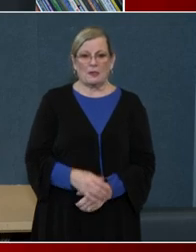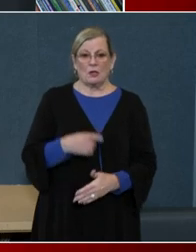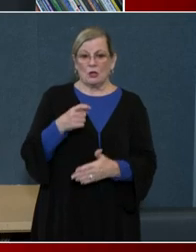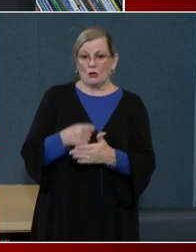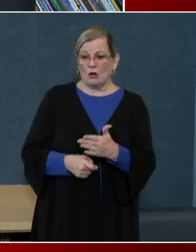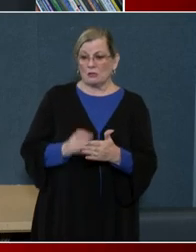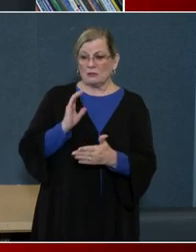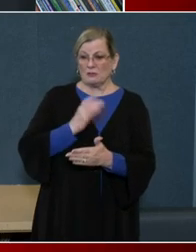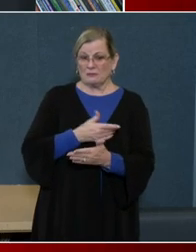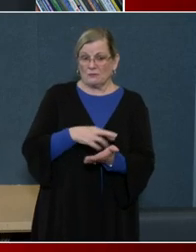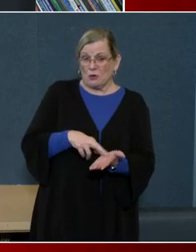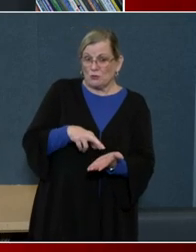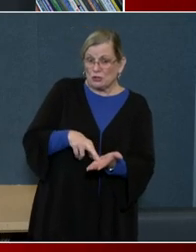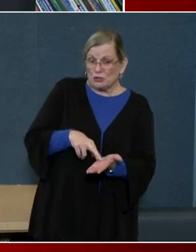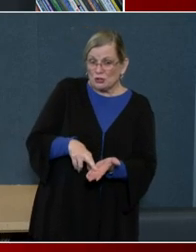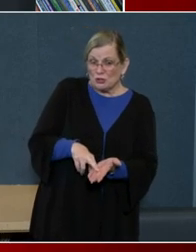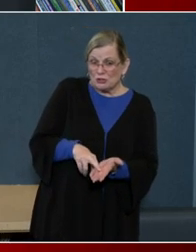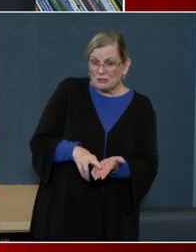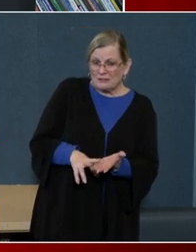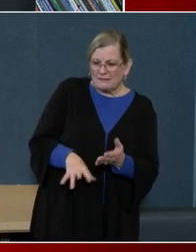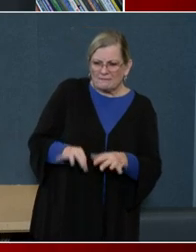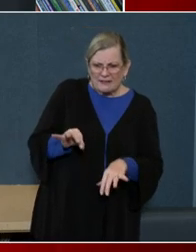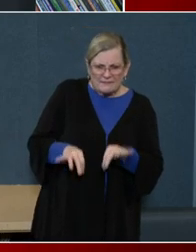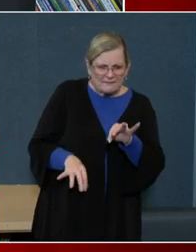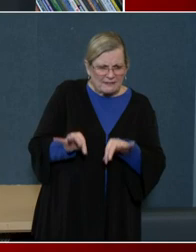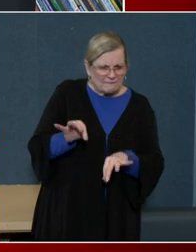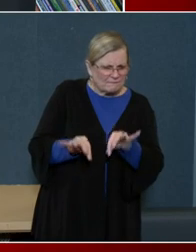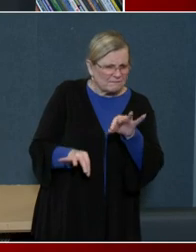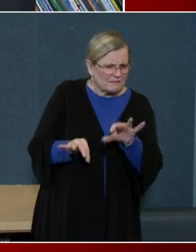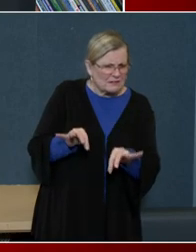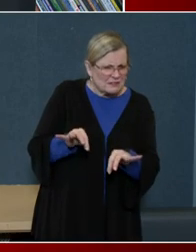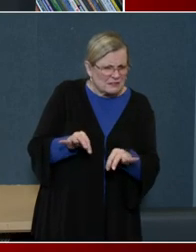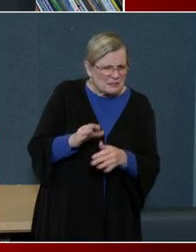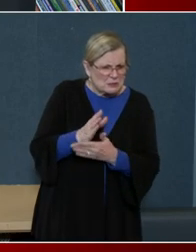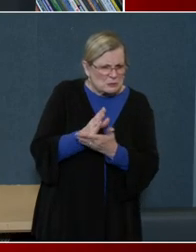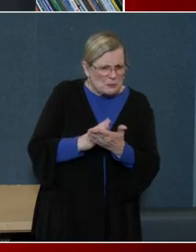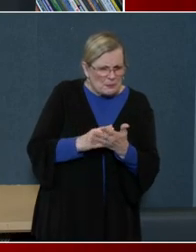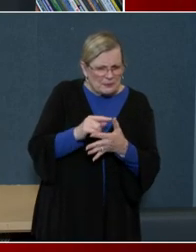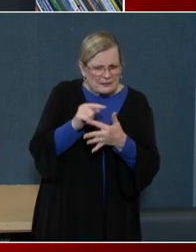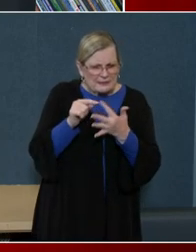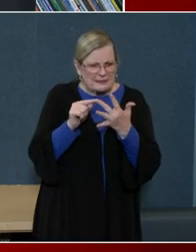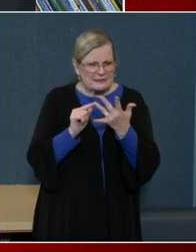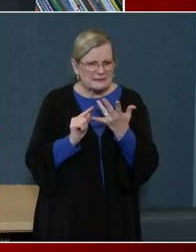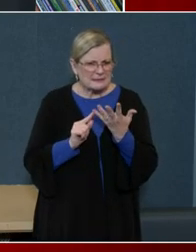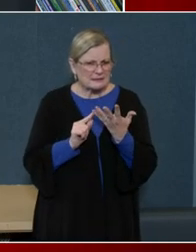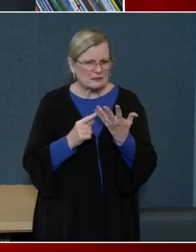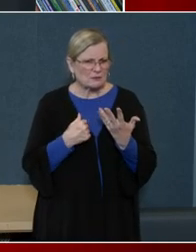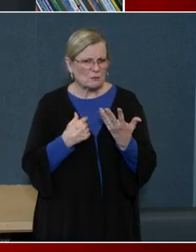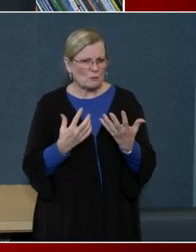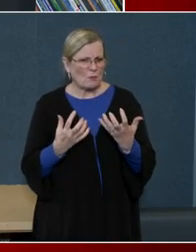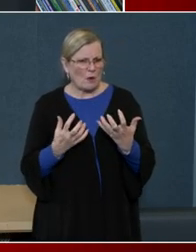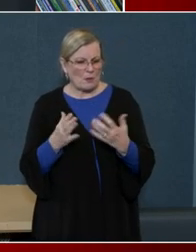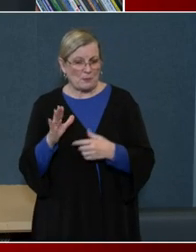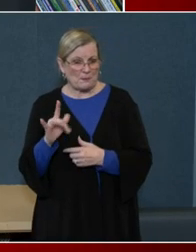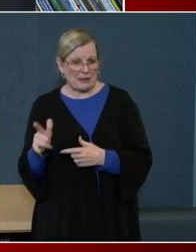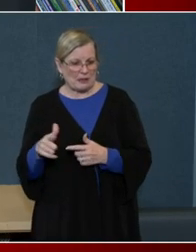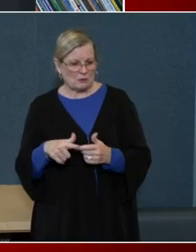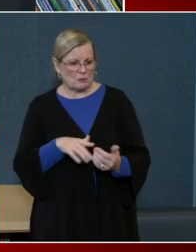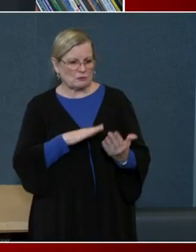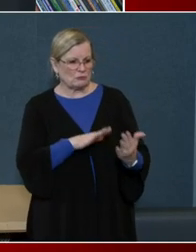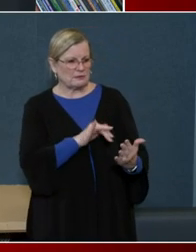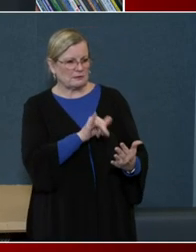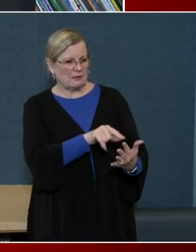have moved out into the streets, usually the parking lane, given the restrictions of the public health emergency. And